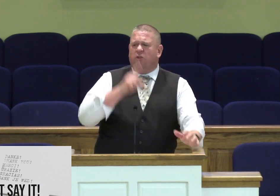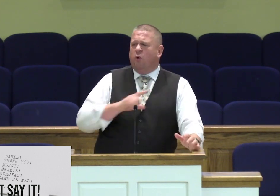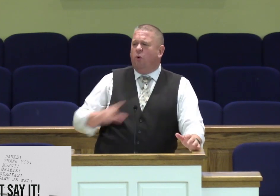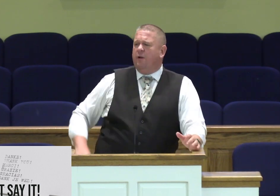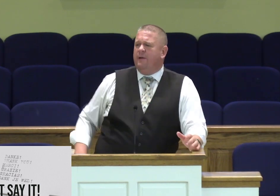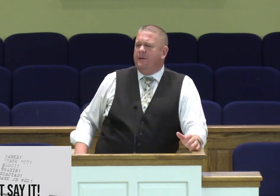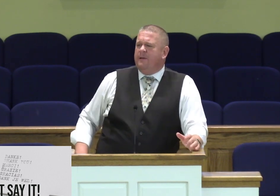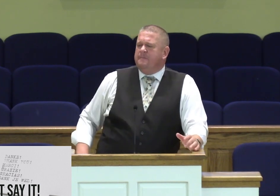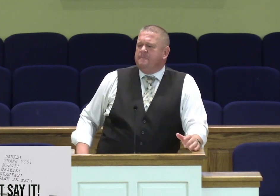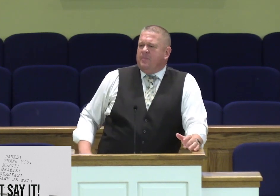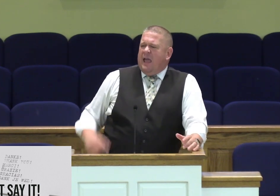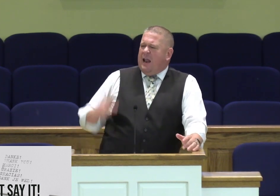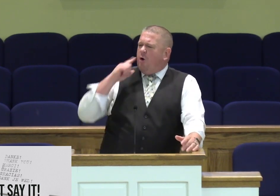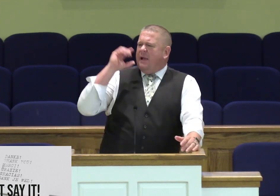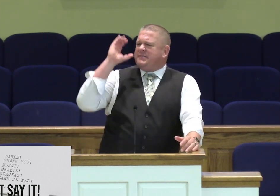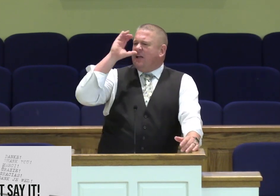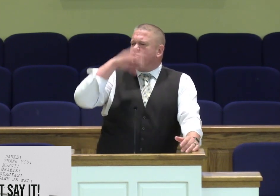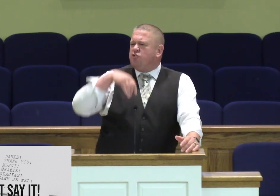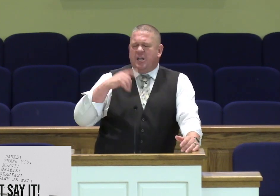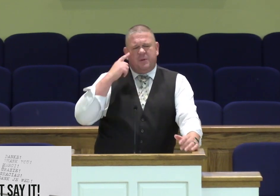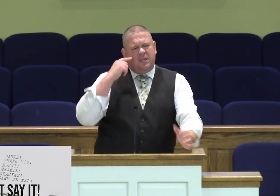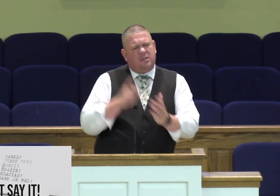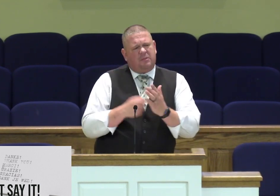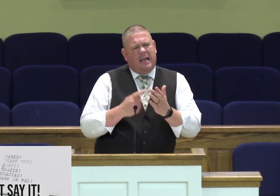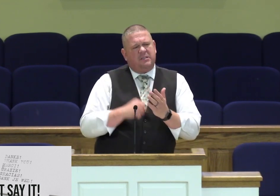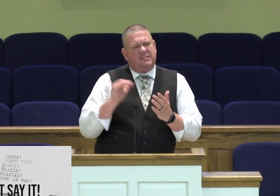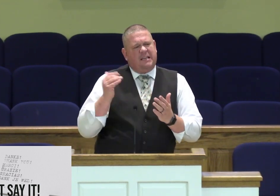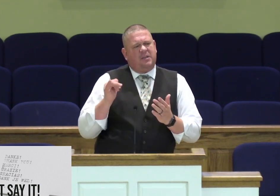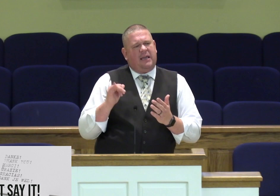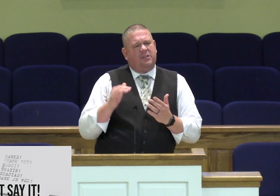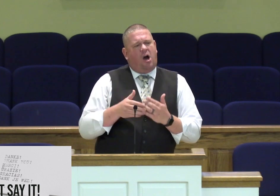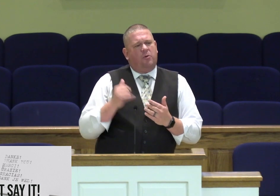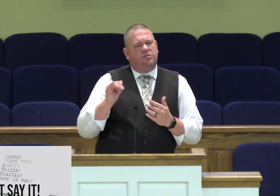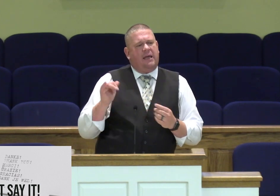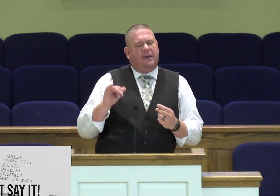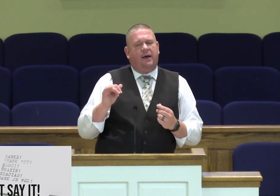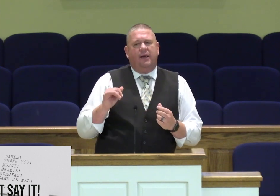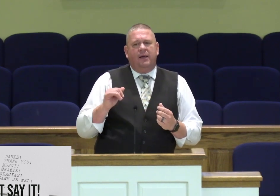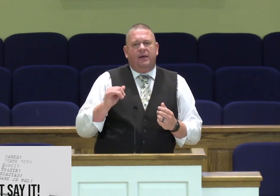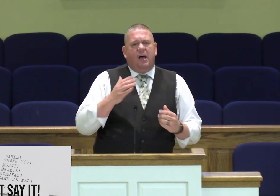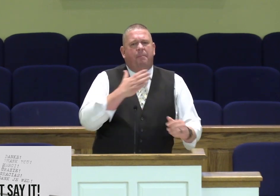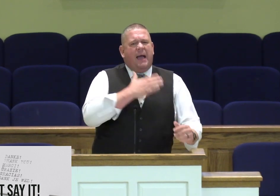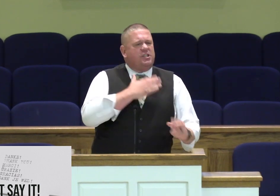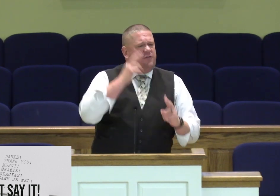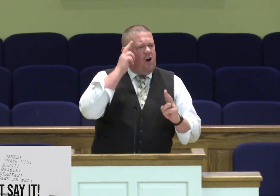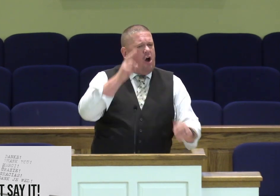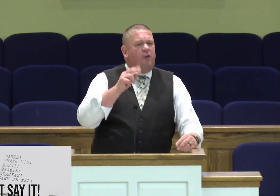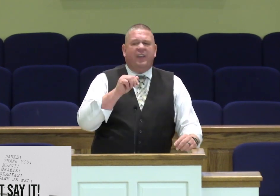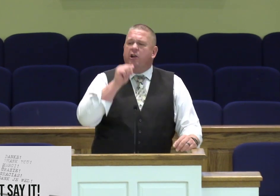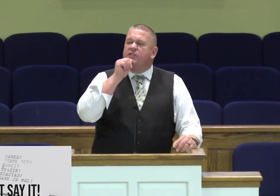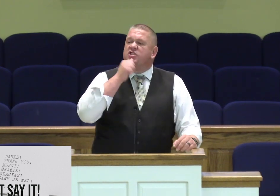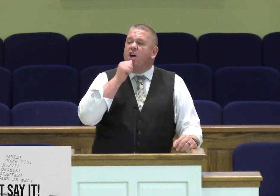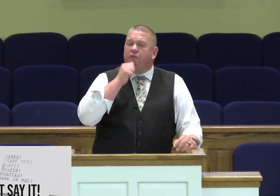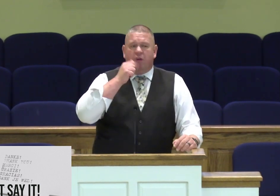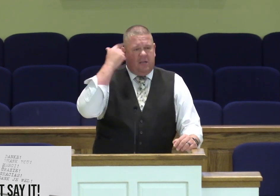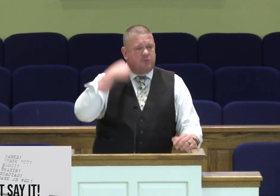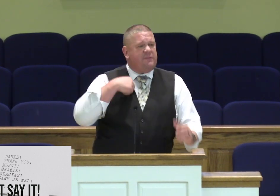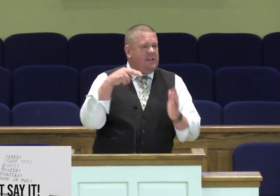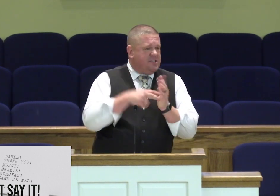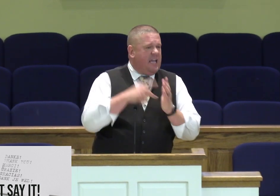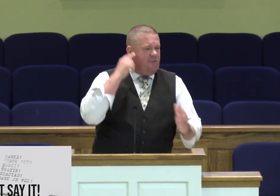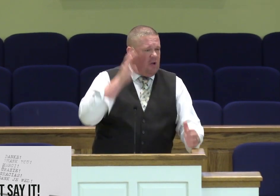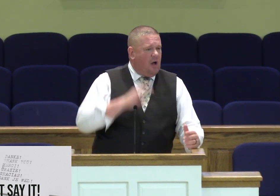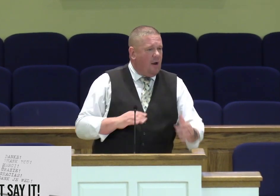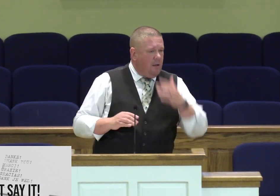stand for the Lord. And I know it may sound strange because sometimes it seems like it's almost like a badge of honor in the area of suffering because